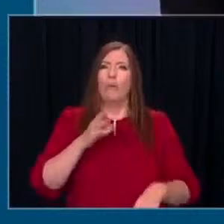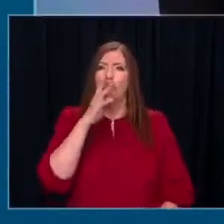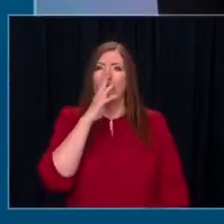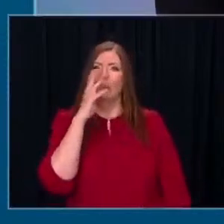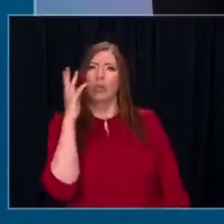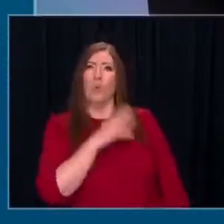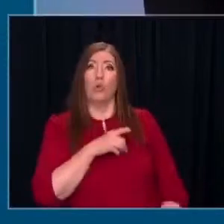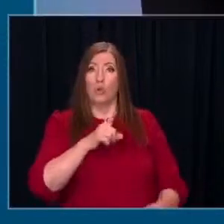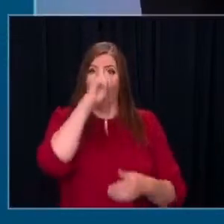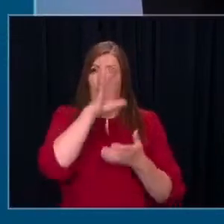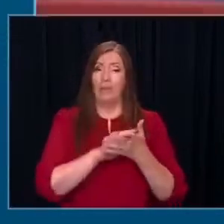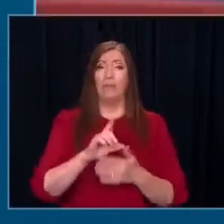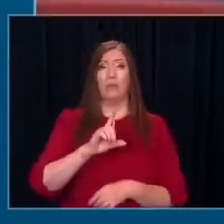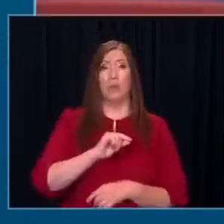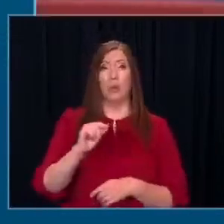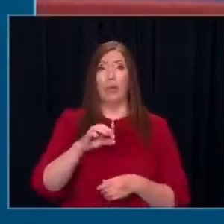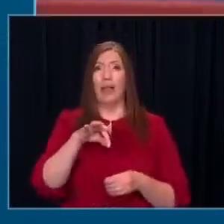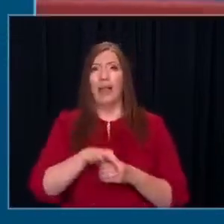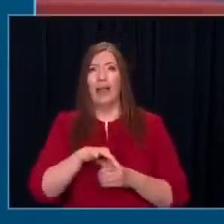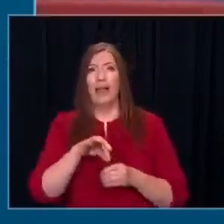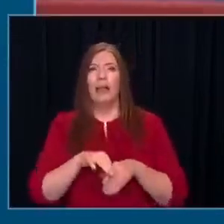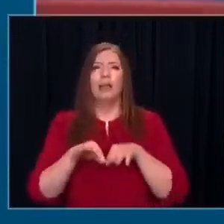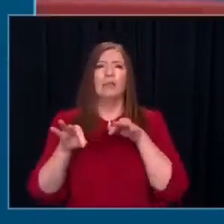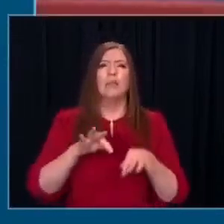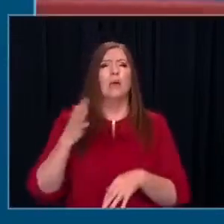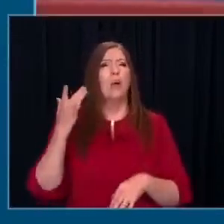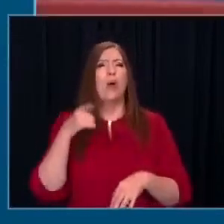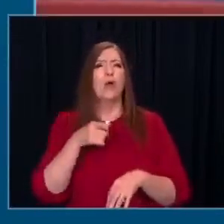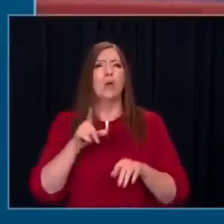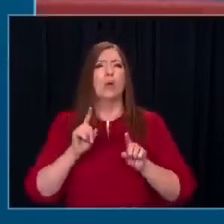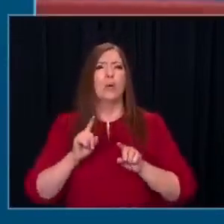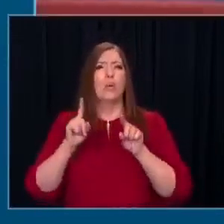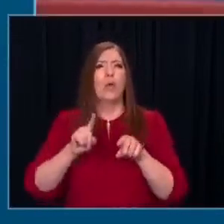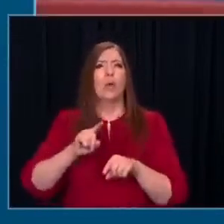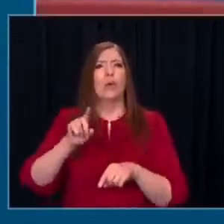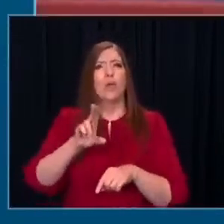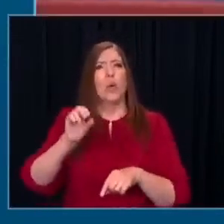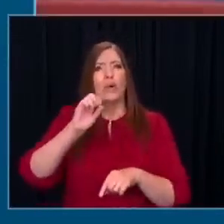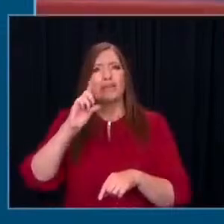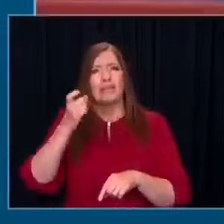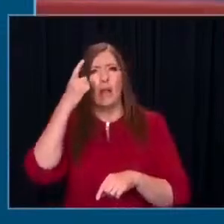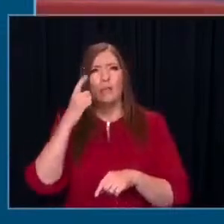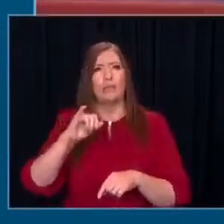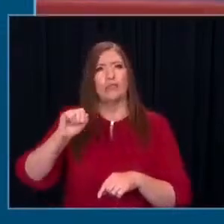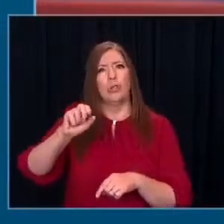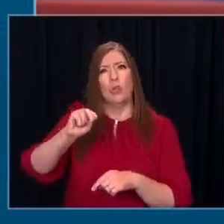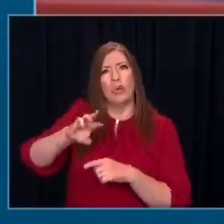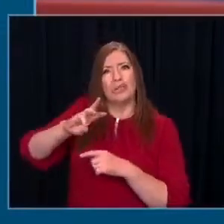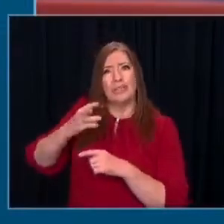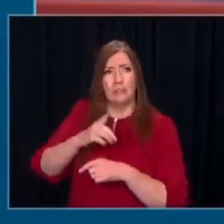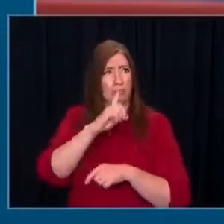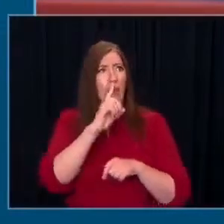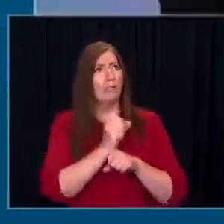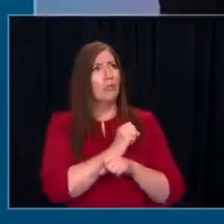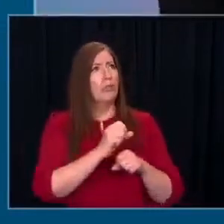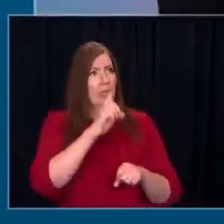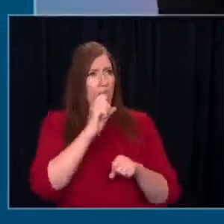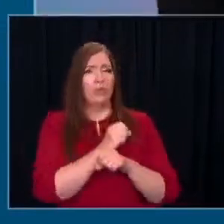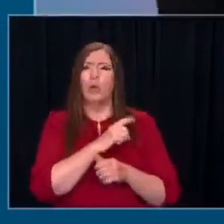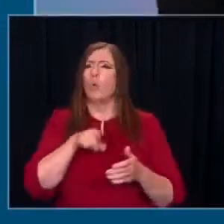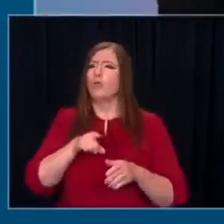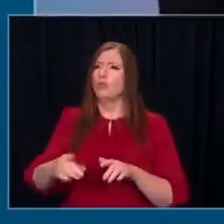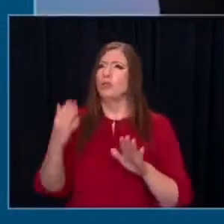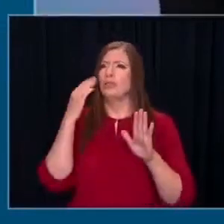the 2020 election also explains why you traveled to the U.S. Capitol on January 6, 2021. Absolutely. What did you expect